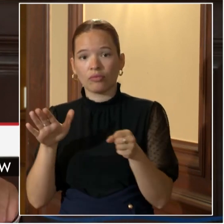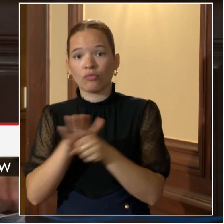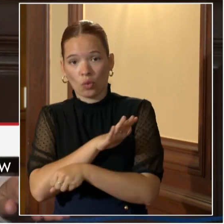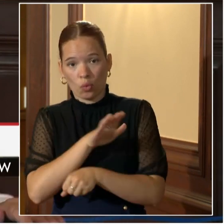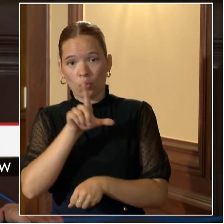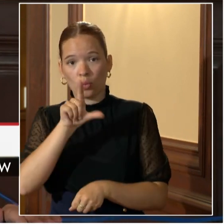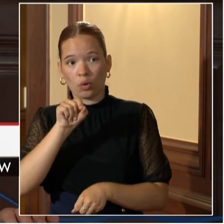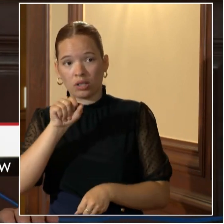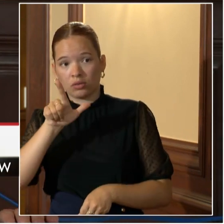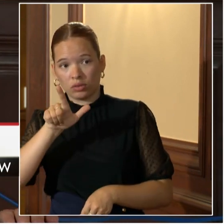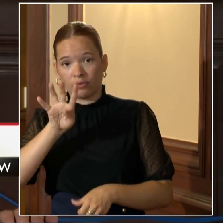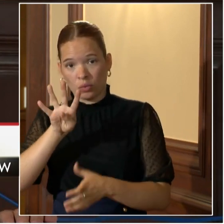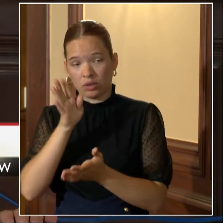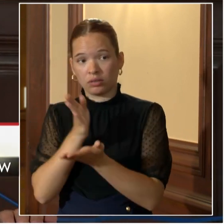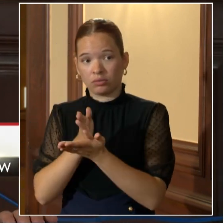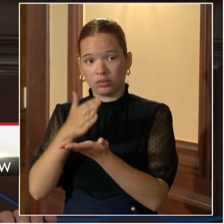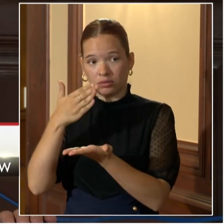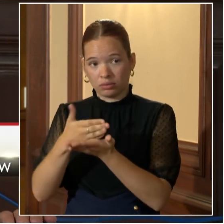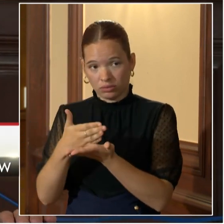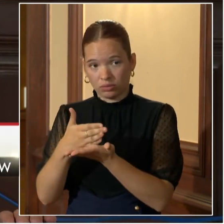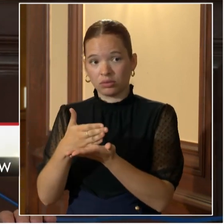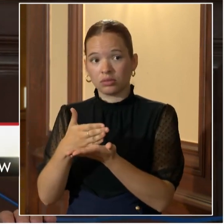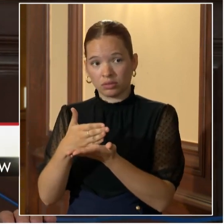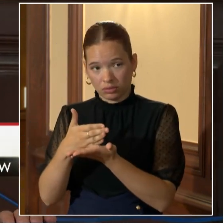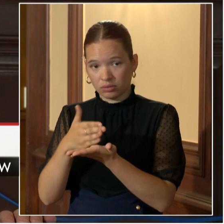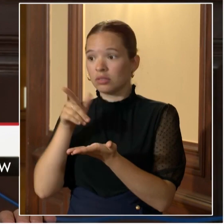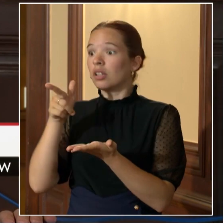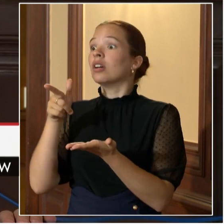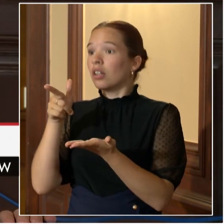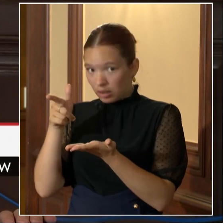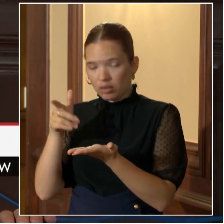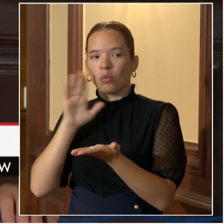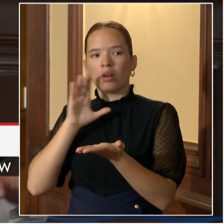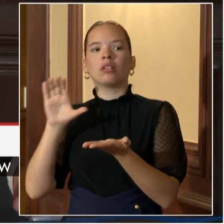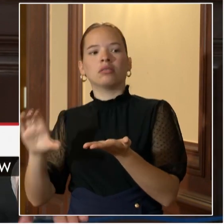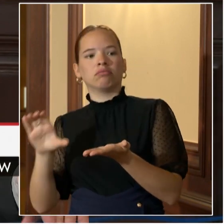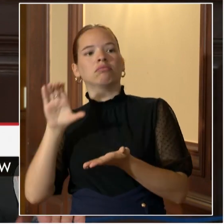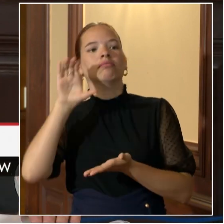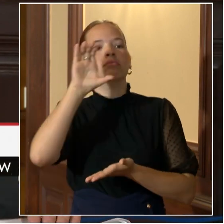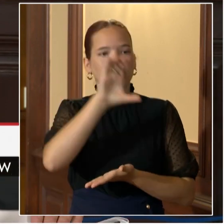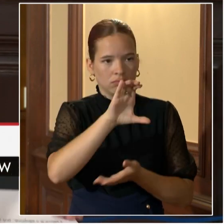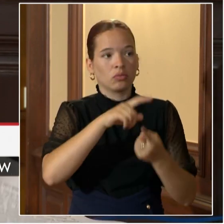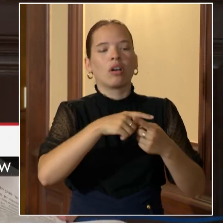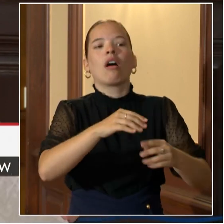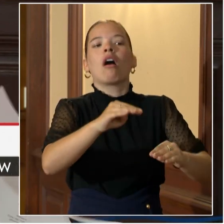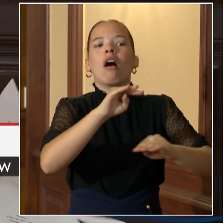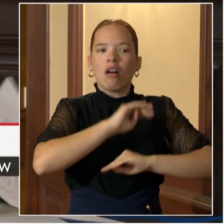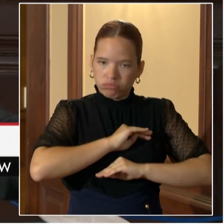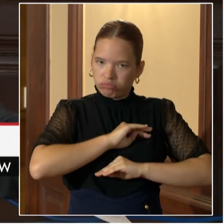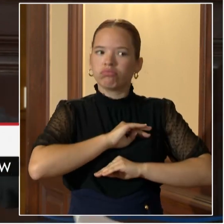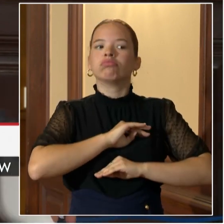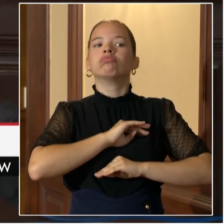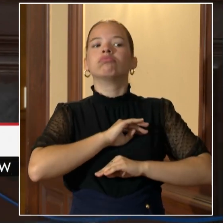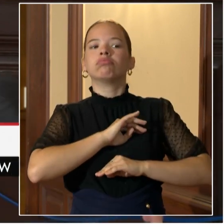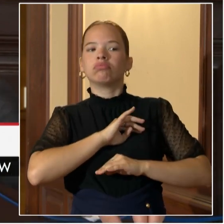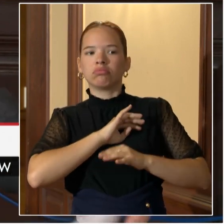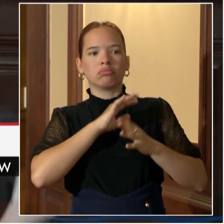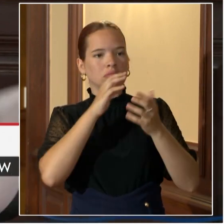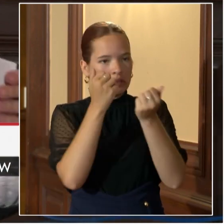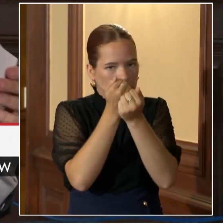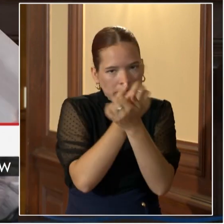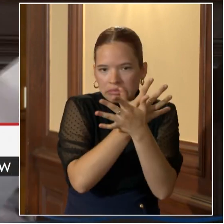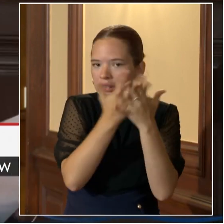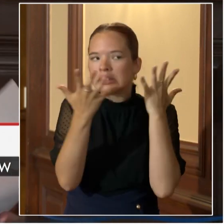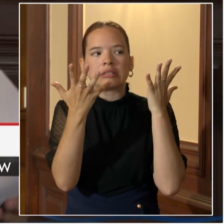appropriation, and it conforms with all legal and regulatory requirements of the Act. I would move for discussion